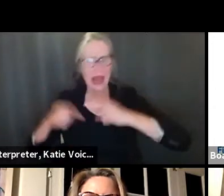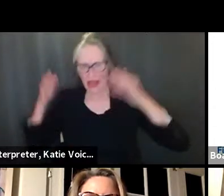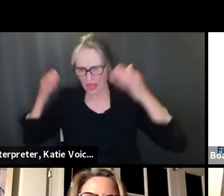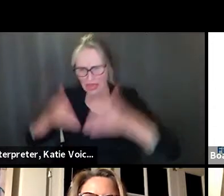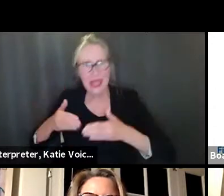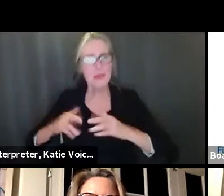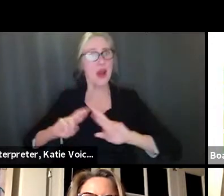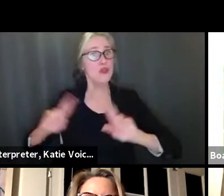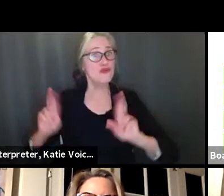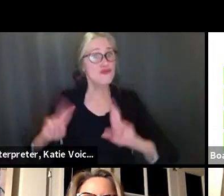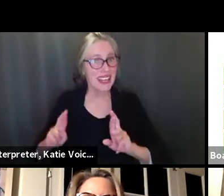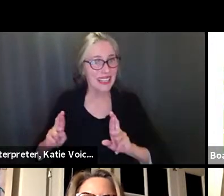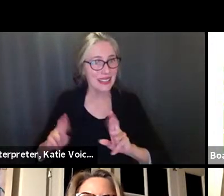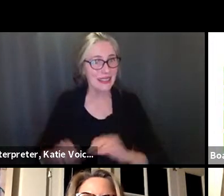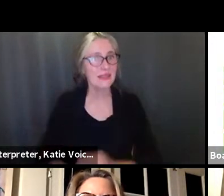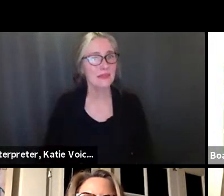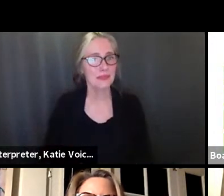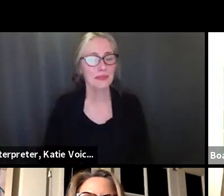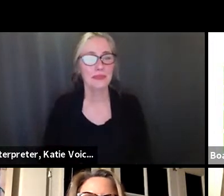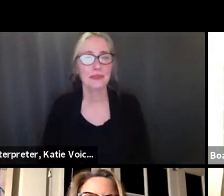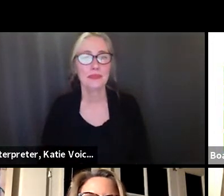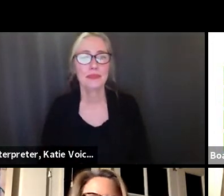slide.